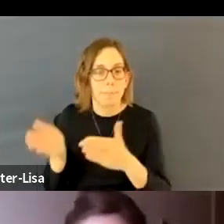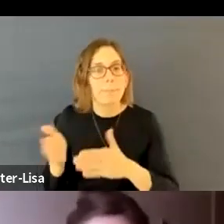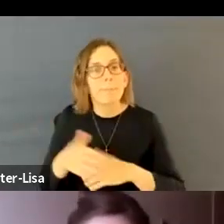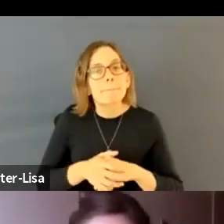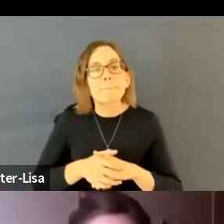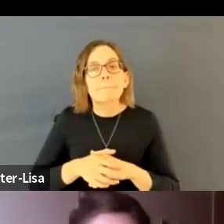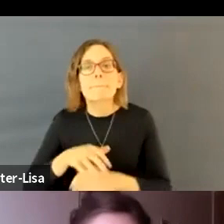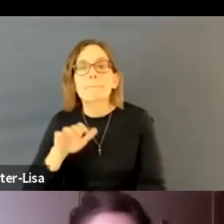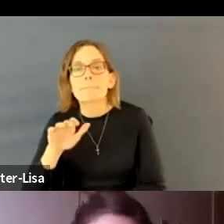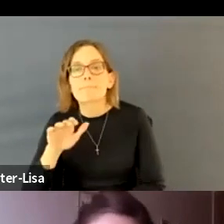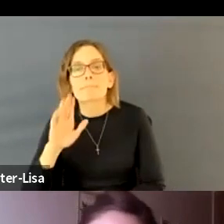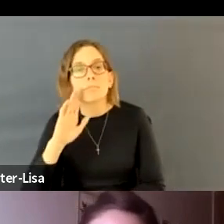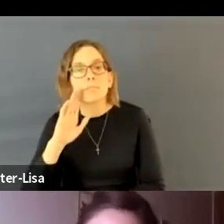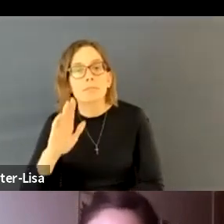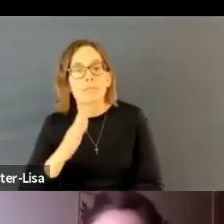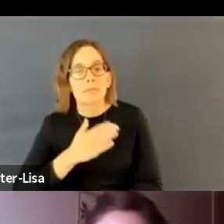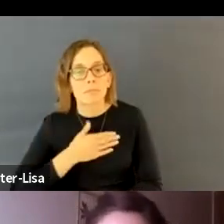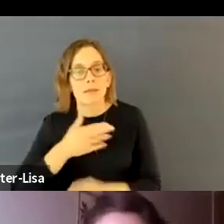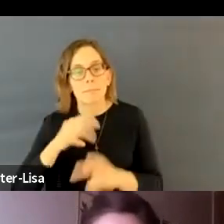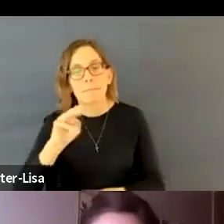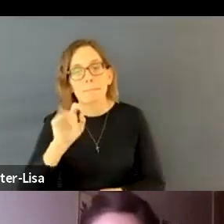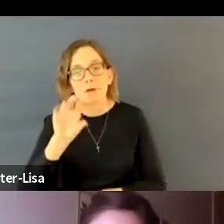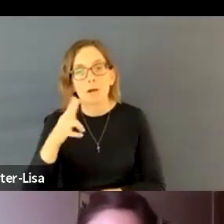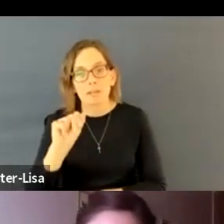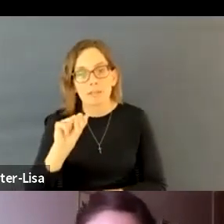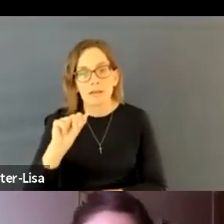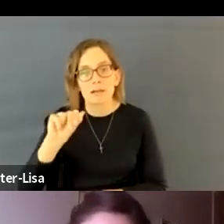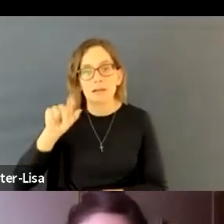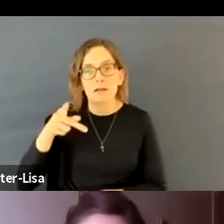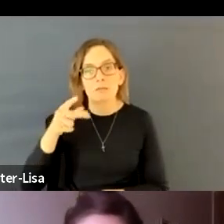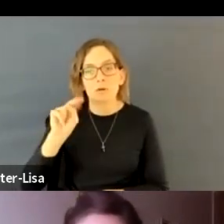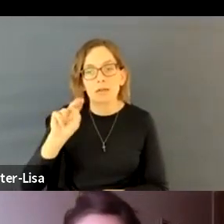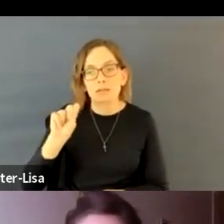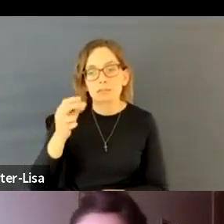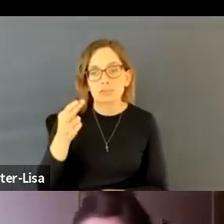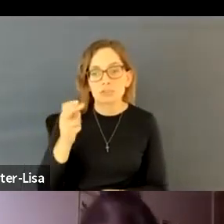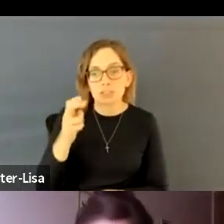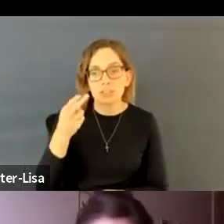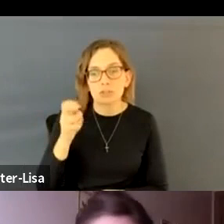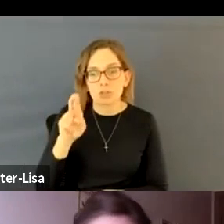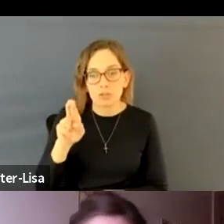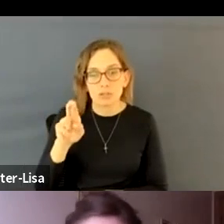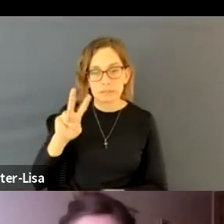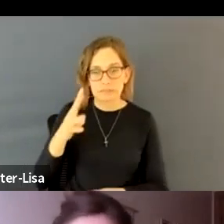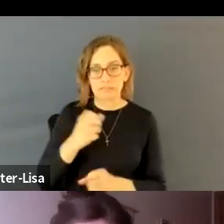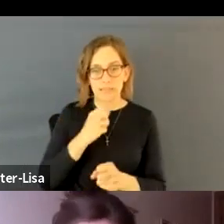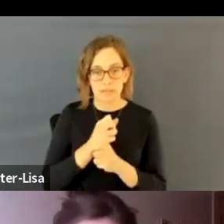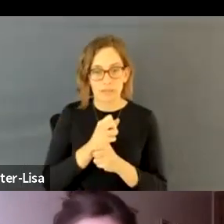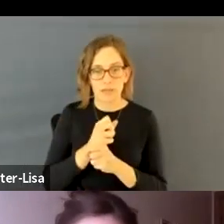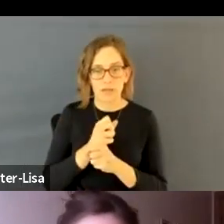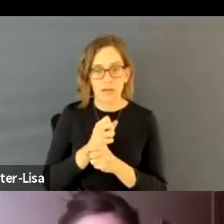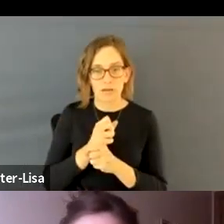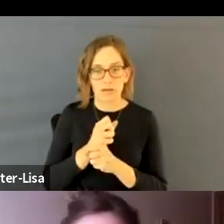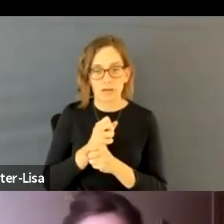Hello, everyone. My name is Martha Benson. My pronouns are she, her, hers, and I'm going into my second year of a master's